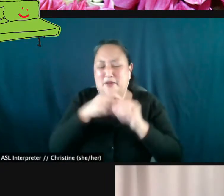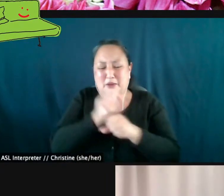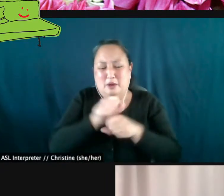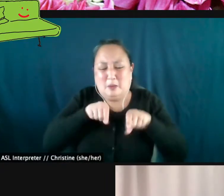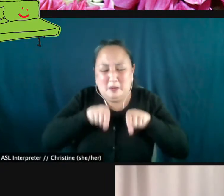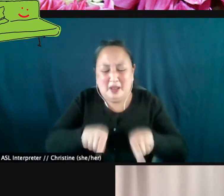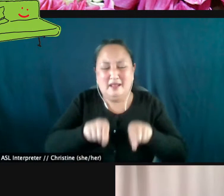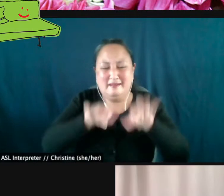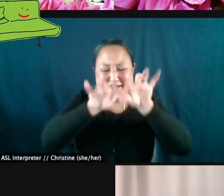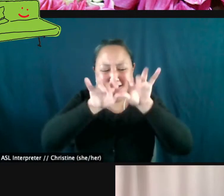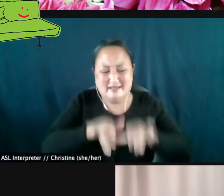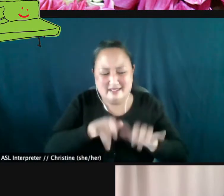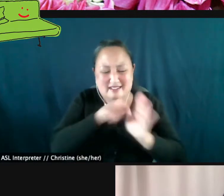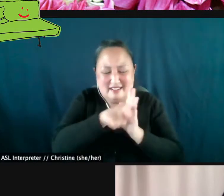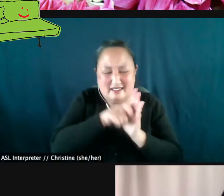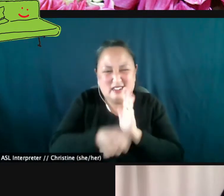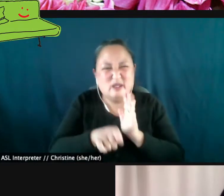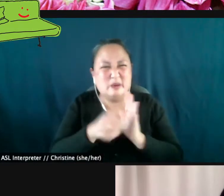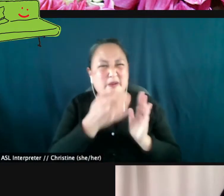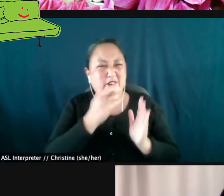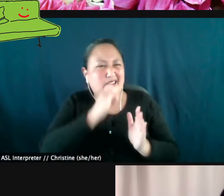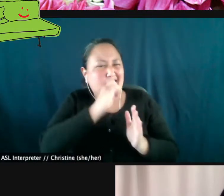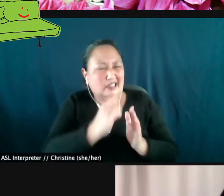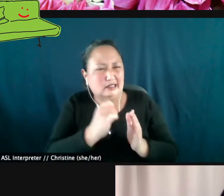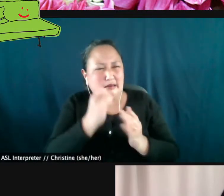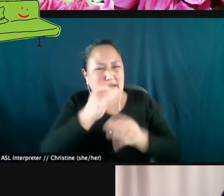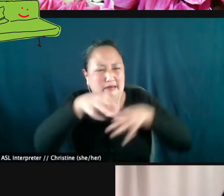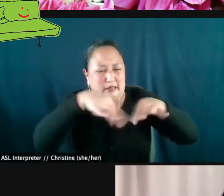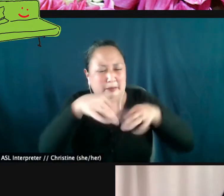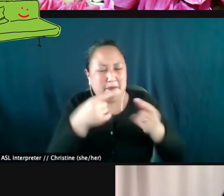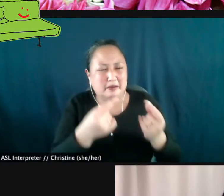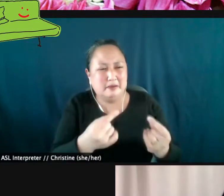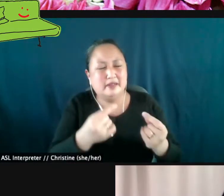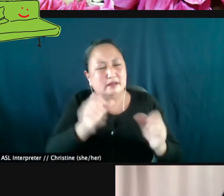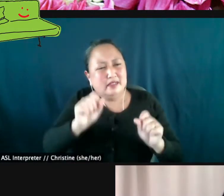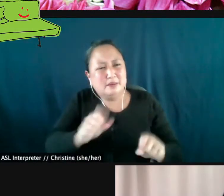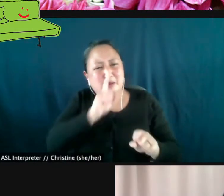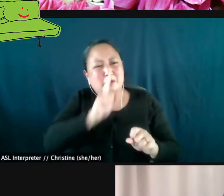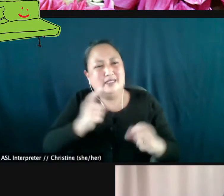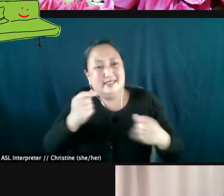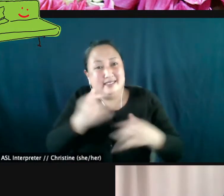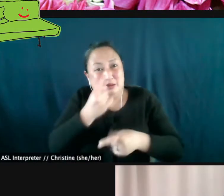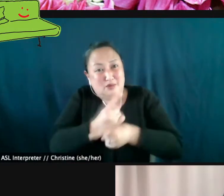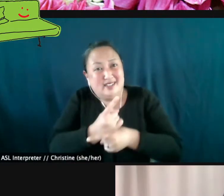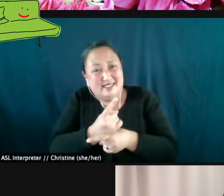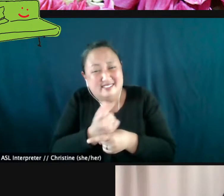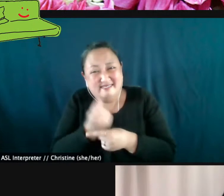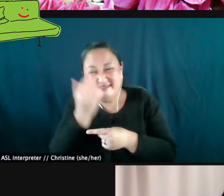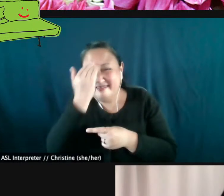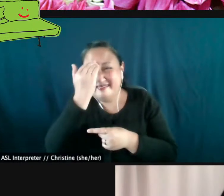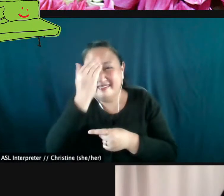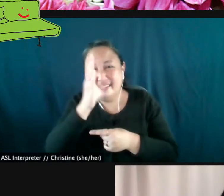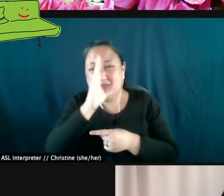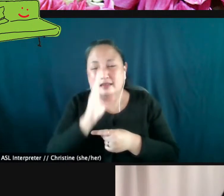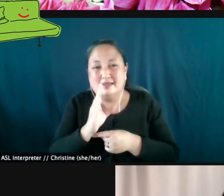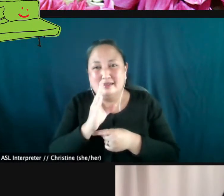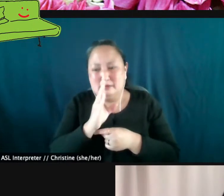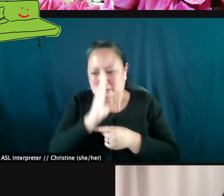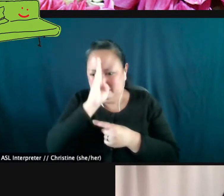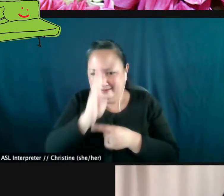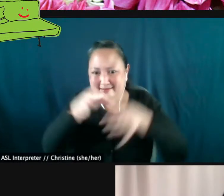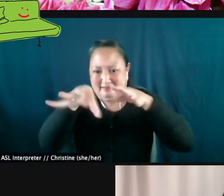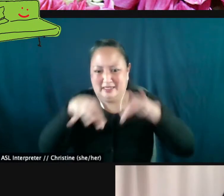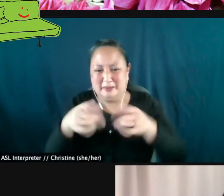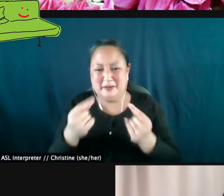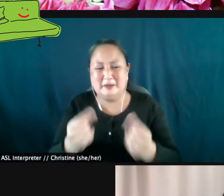We sort of like prefer not to articulate what we're trying to do. I think it can be really scary, right, to straight out say what you're trying to do.